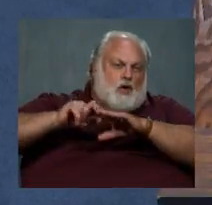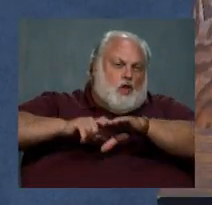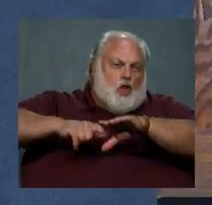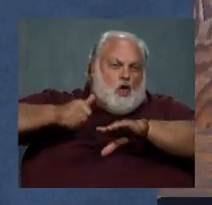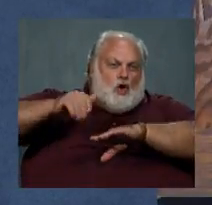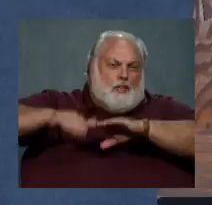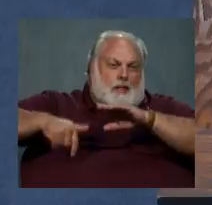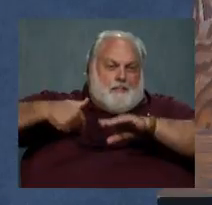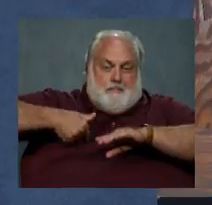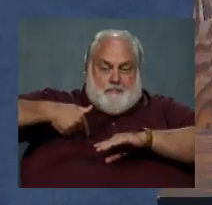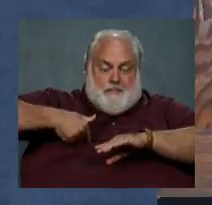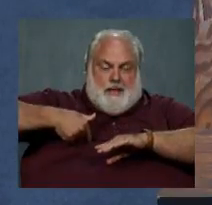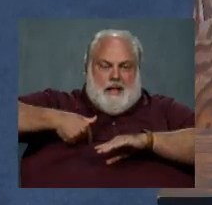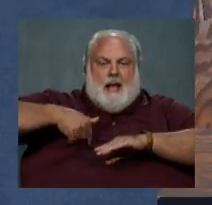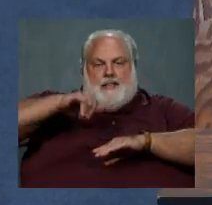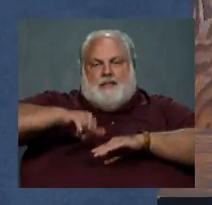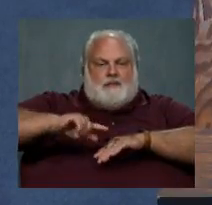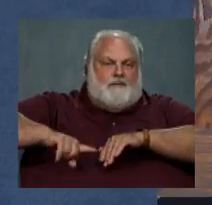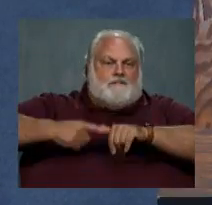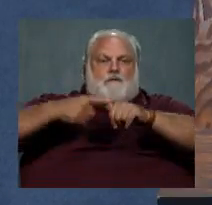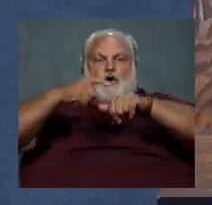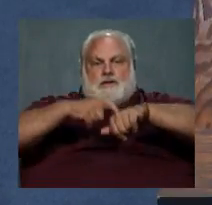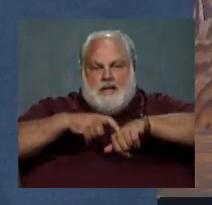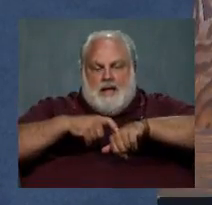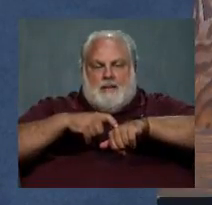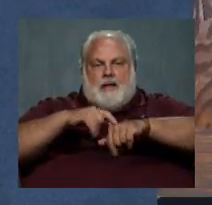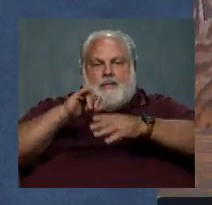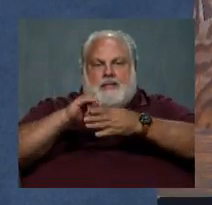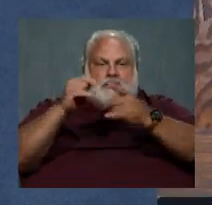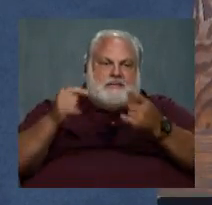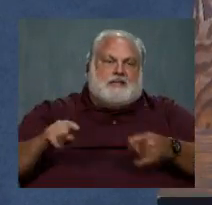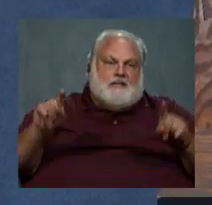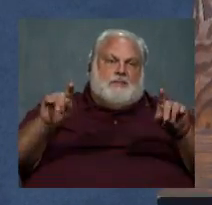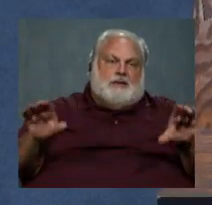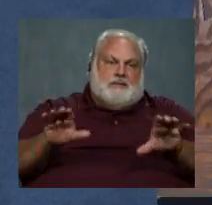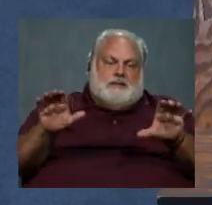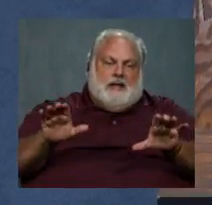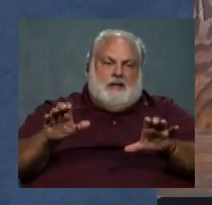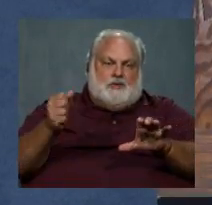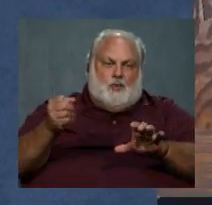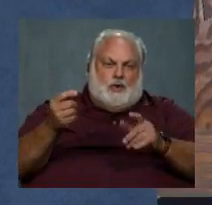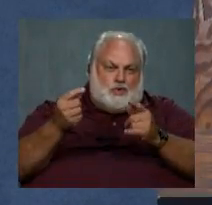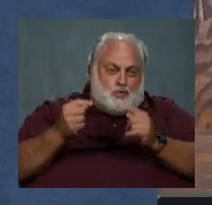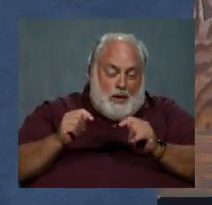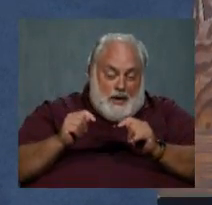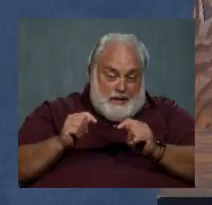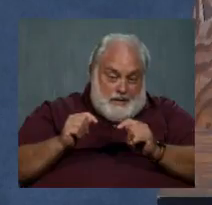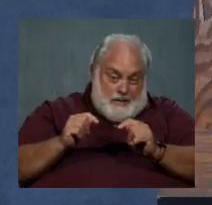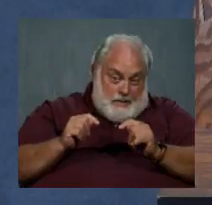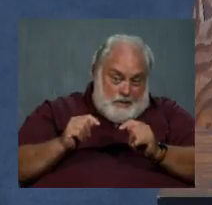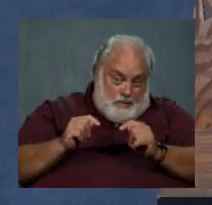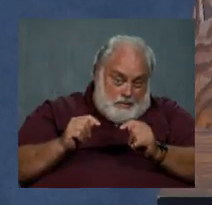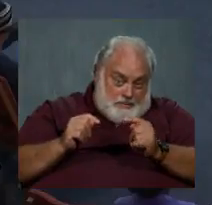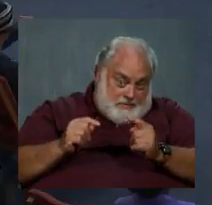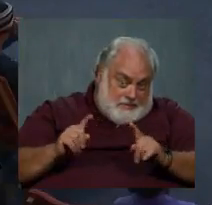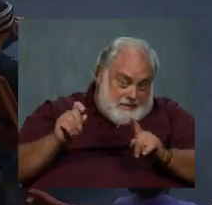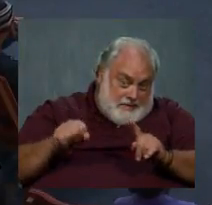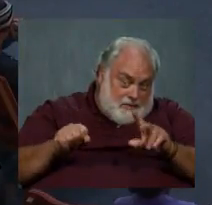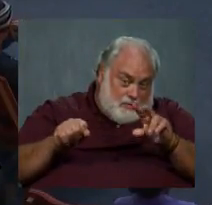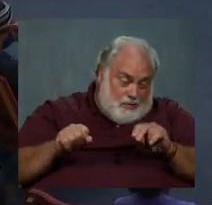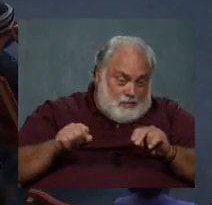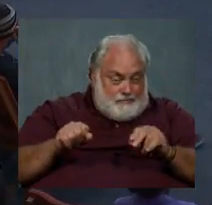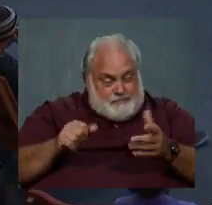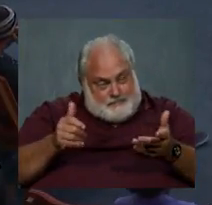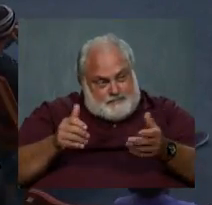have, that this is the first time this type of thing's ever been done. And so we're trying. I'm not saying we're going to succeed, but we're trying. Yeah,